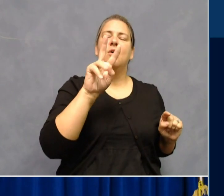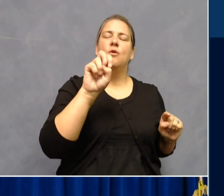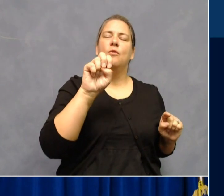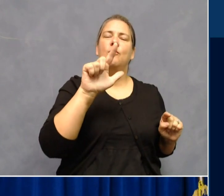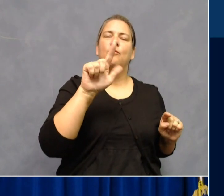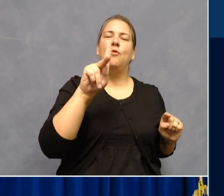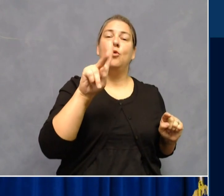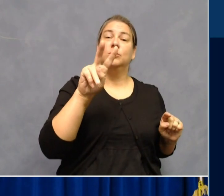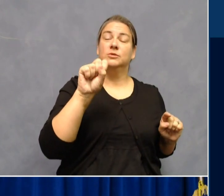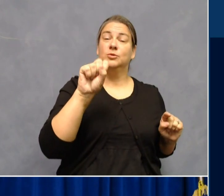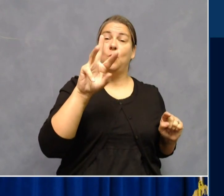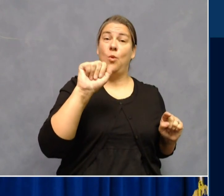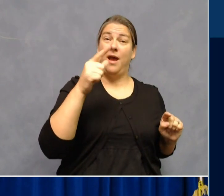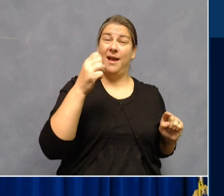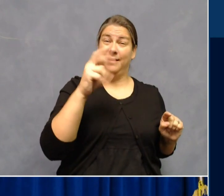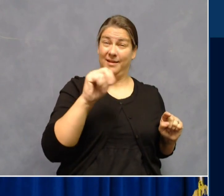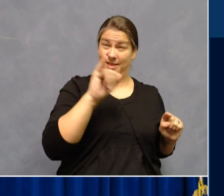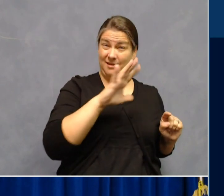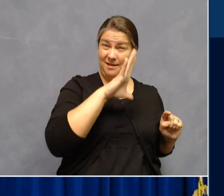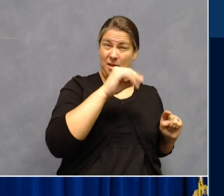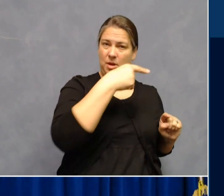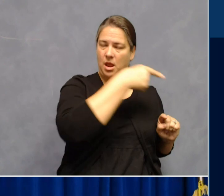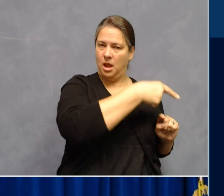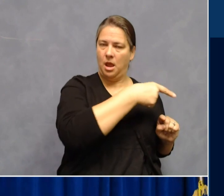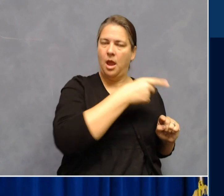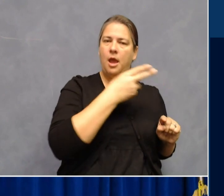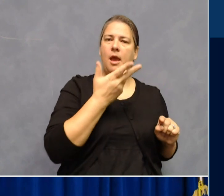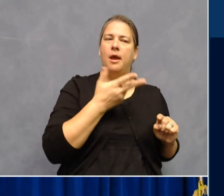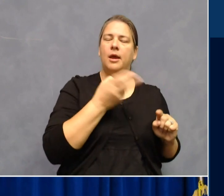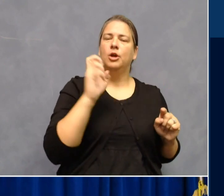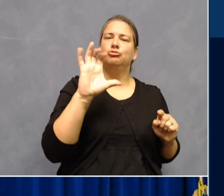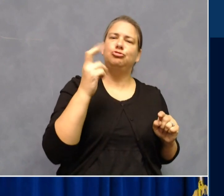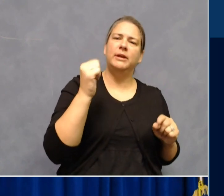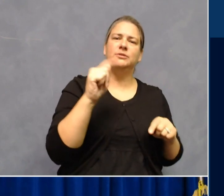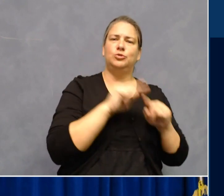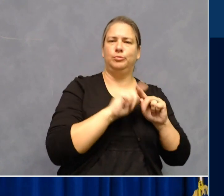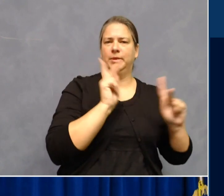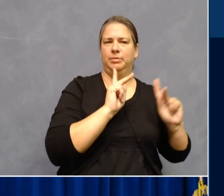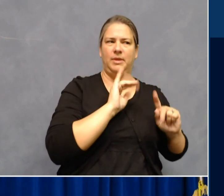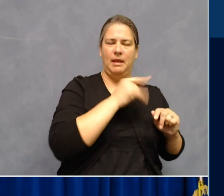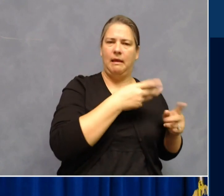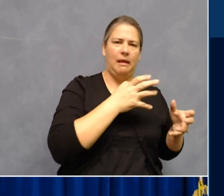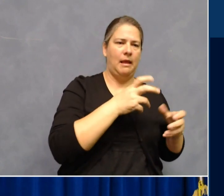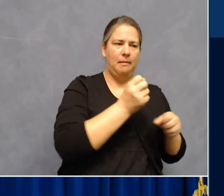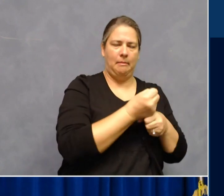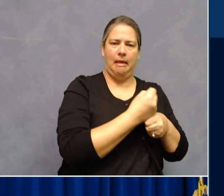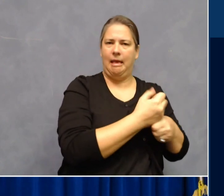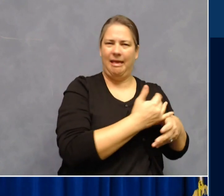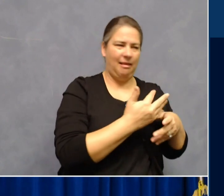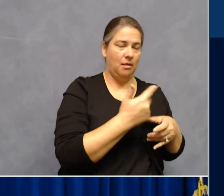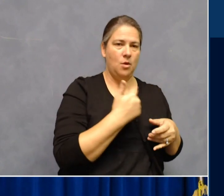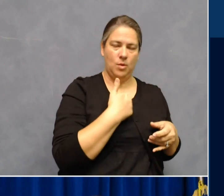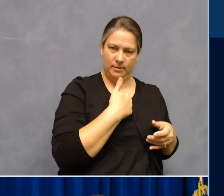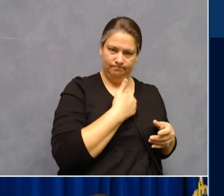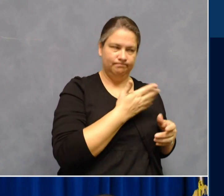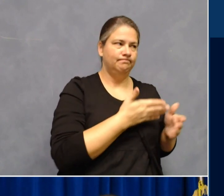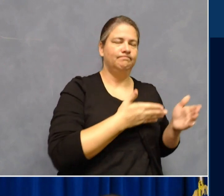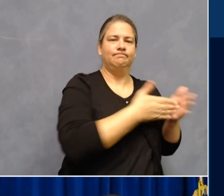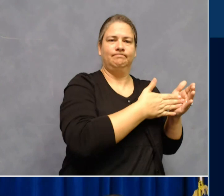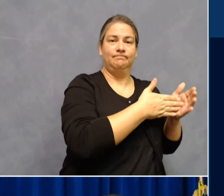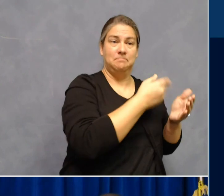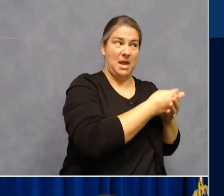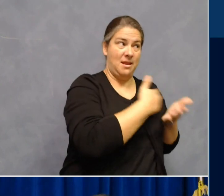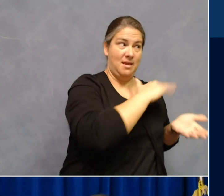were. Now we're using those funds to build a better Kentucky with safe, dependable transportation to help Kentuckians get to